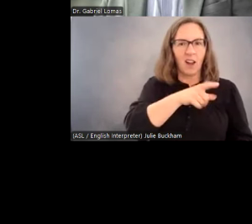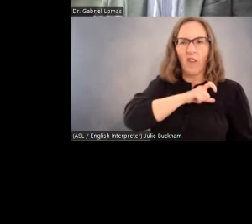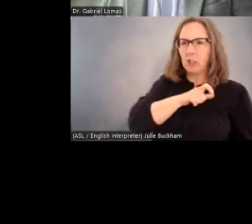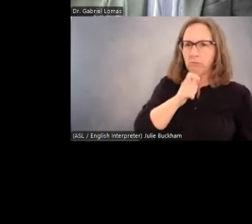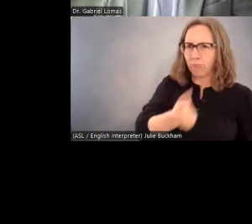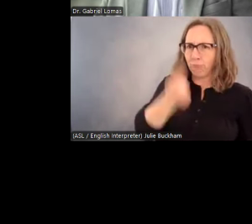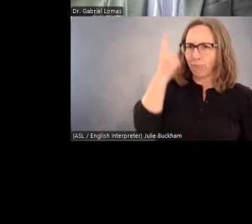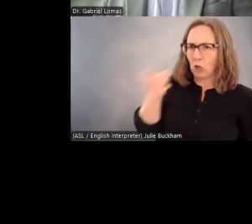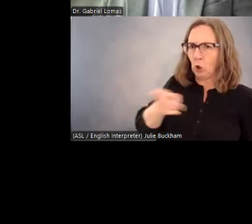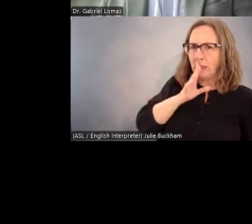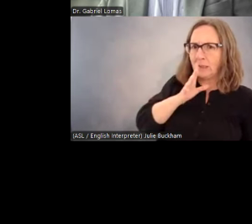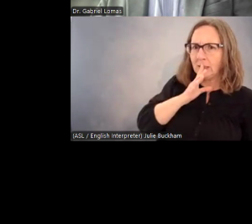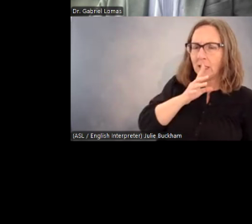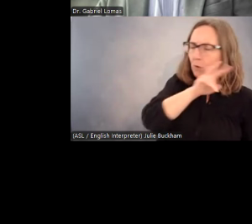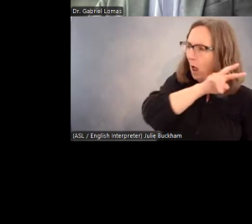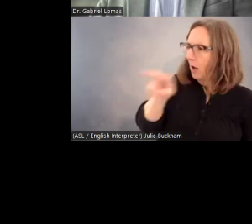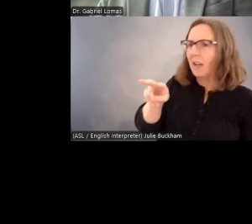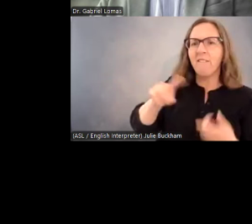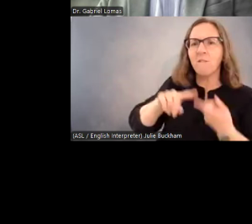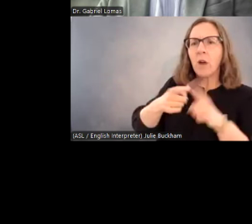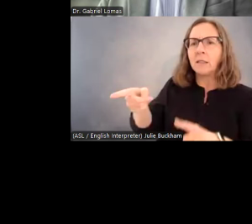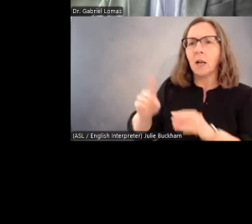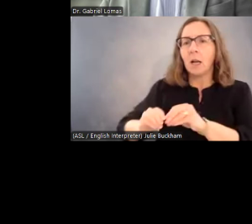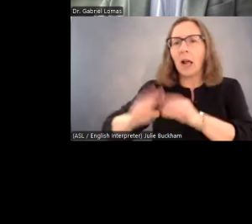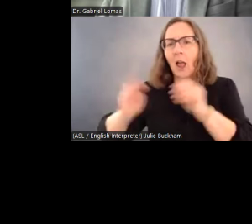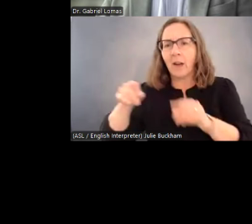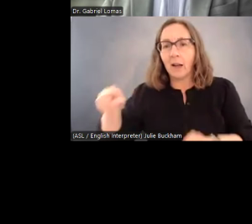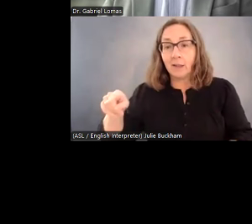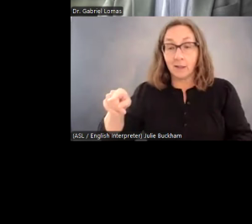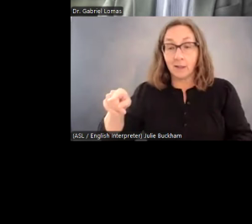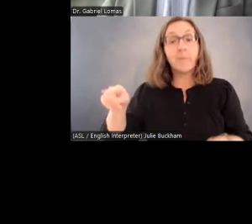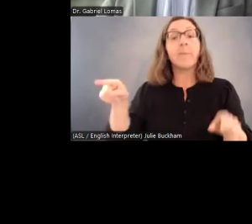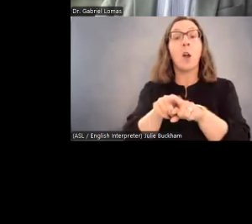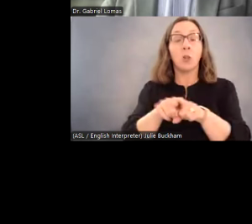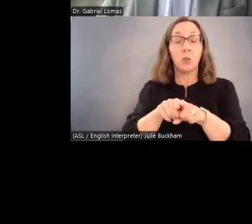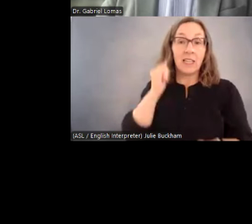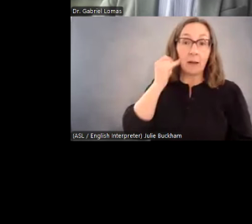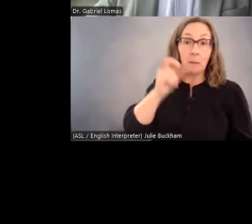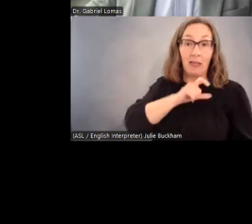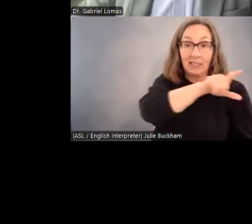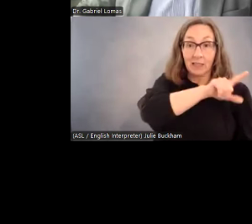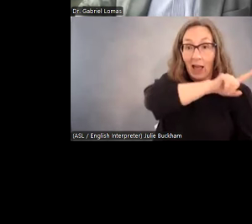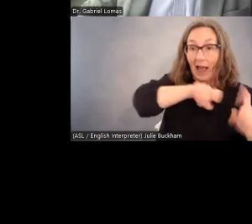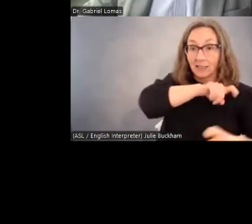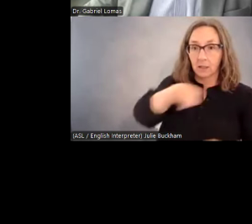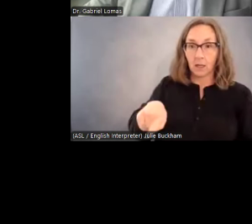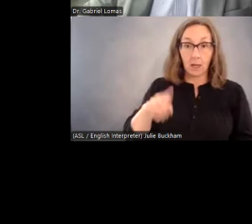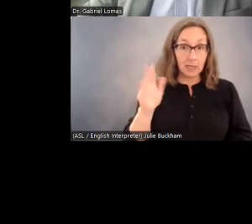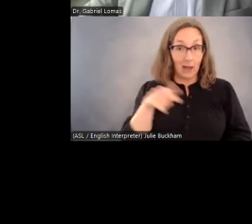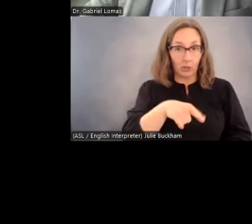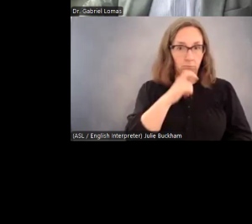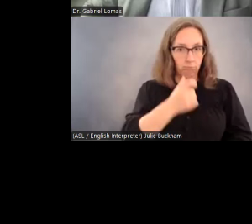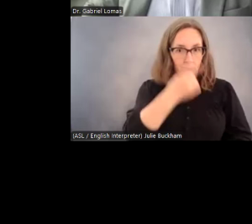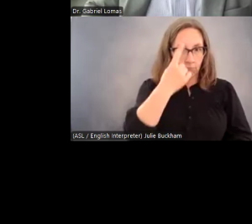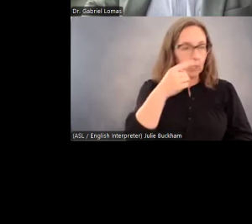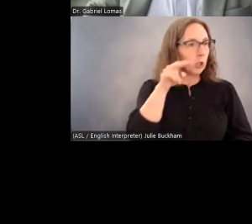help voice what was being said or clarify. Likewise, when the police would ask questions and Mary didn't understand, she